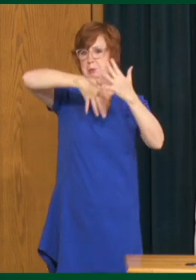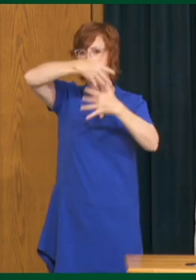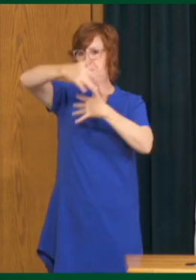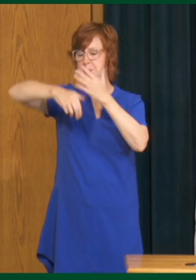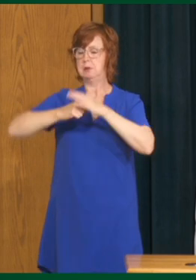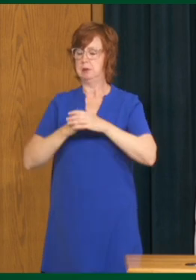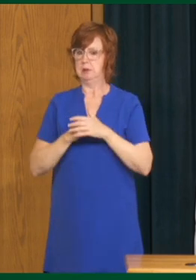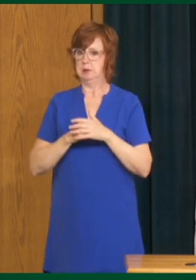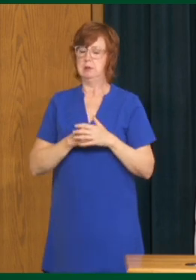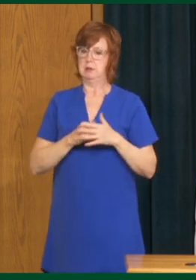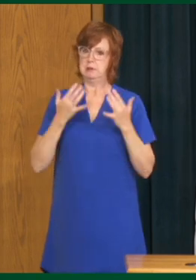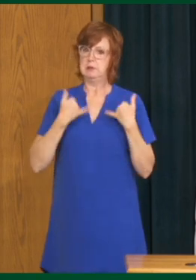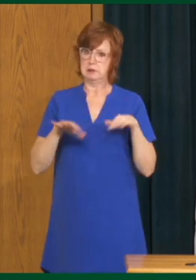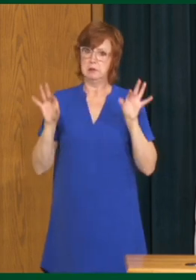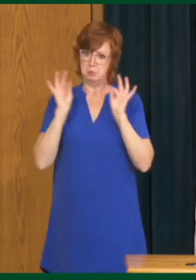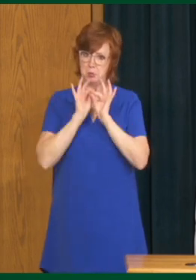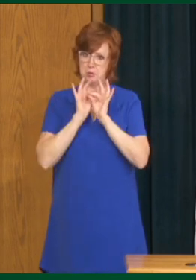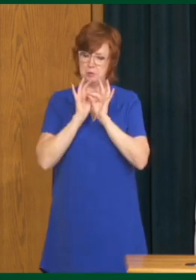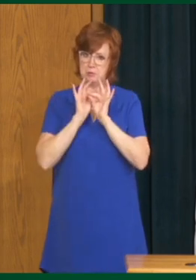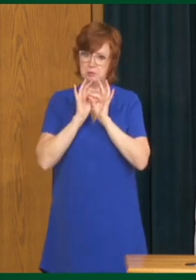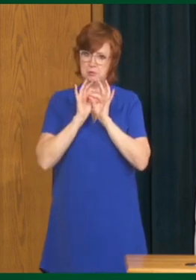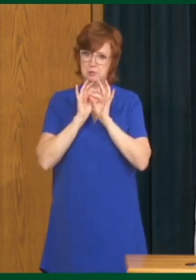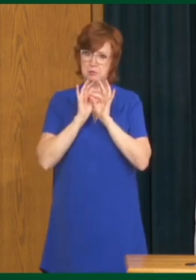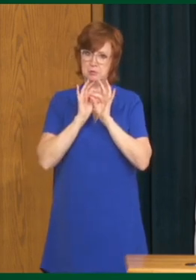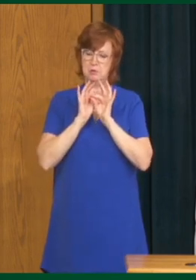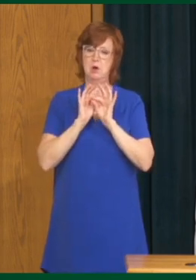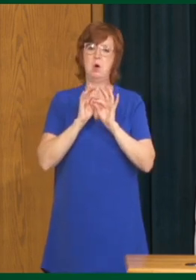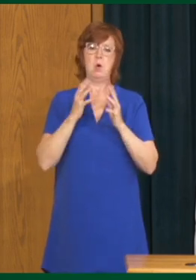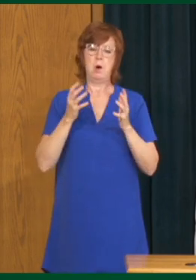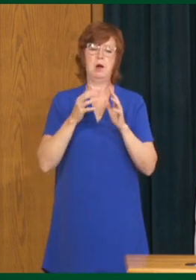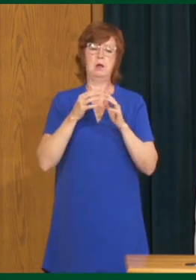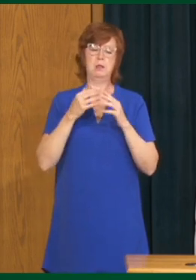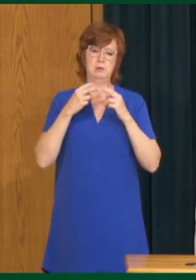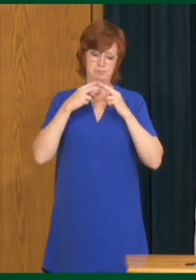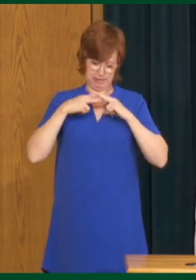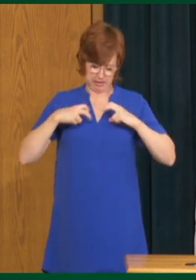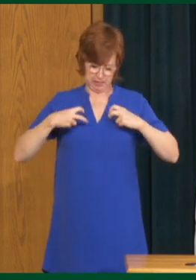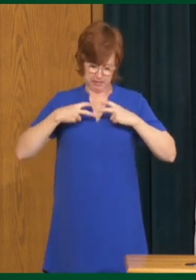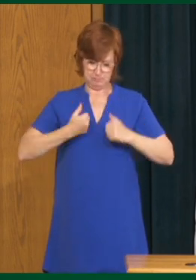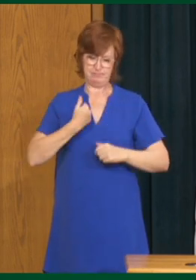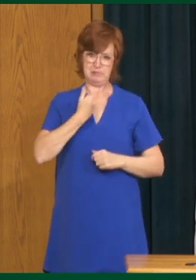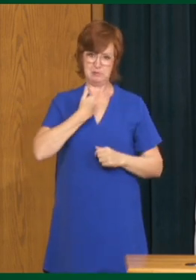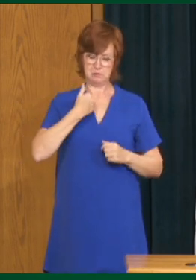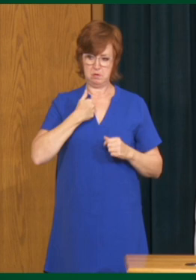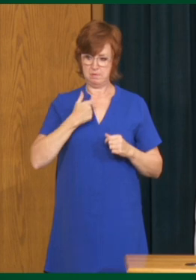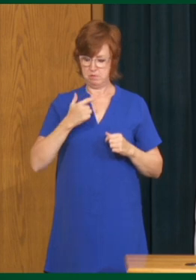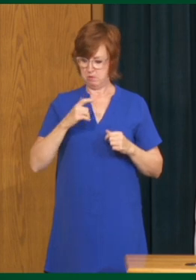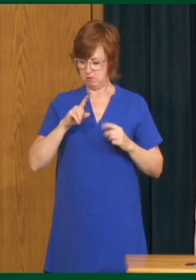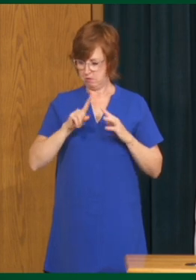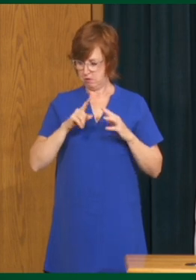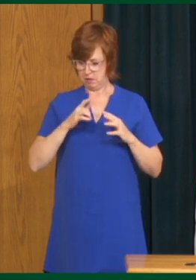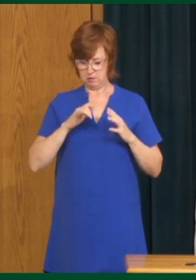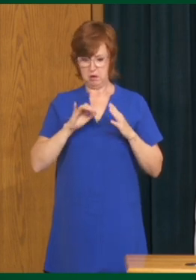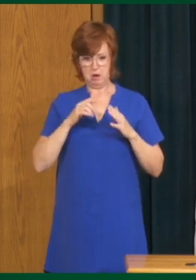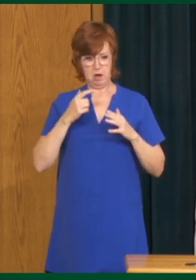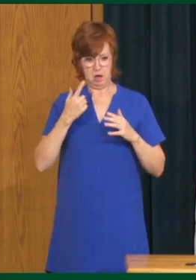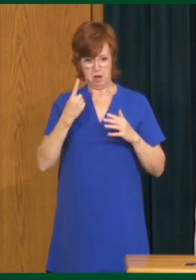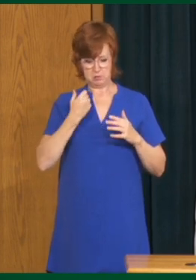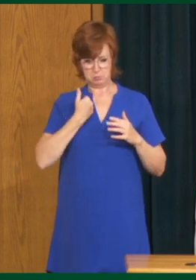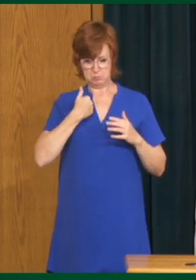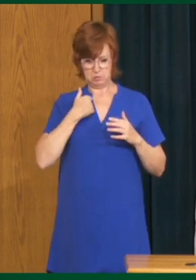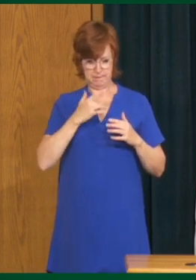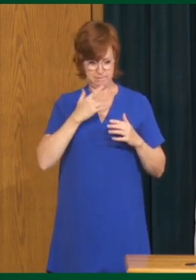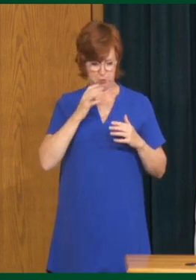seek testing. I think that is really important, because by seeking testing, You then, if you test